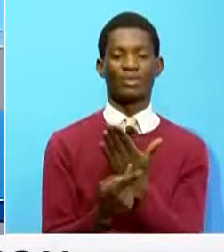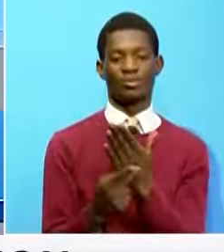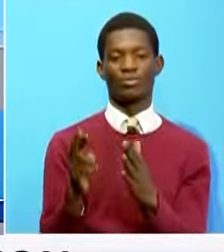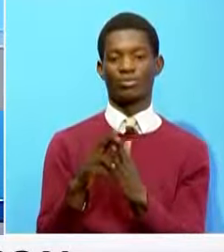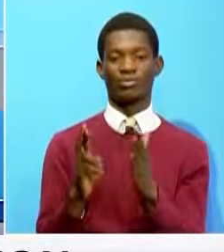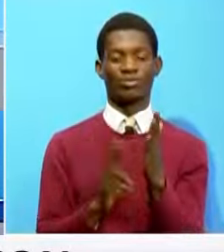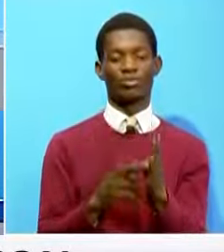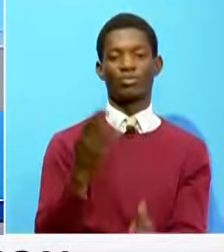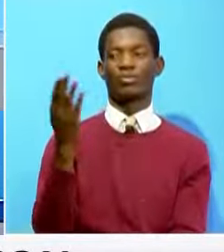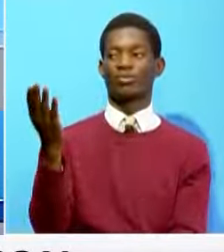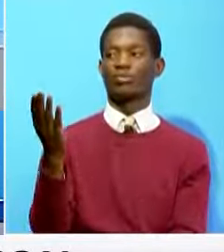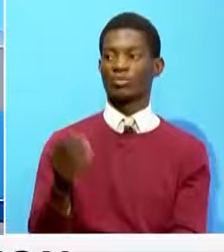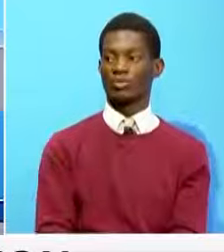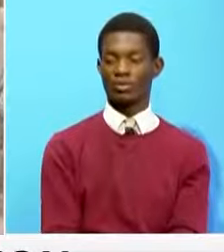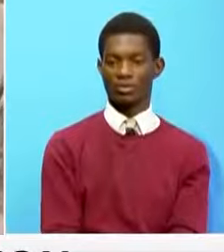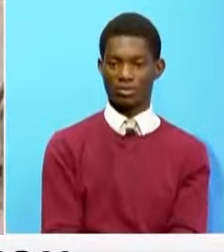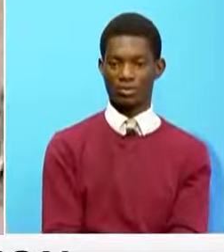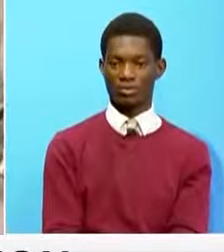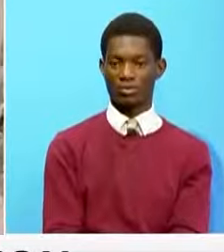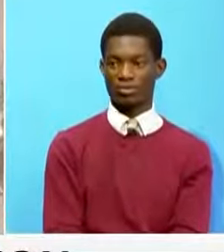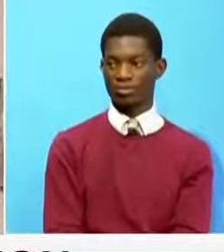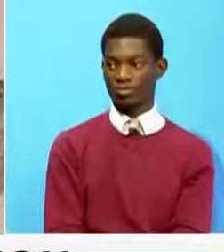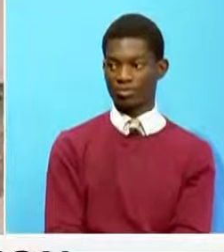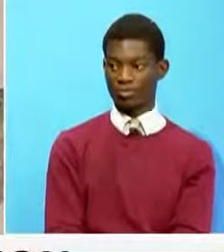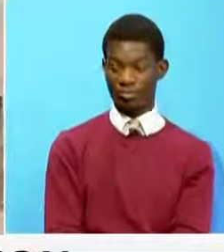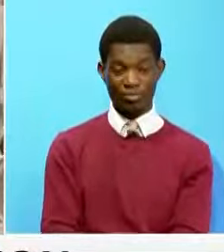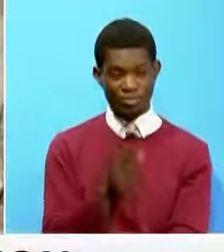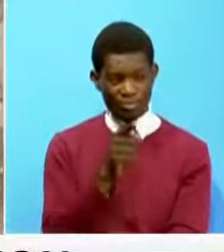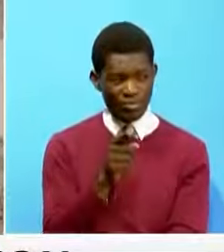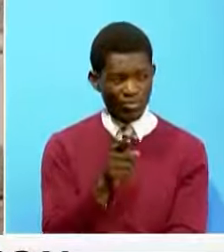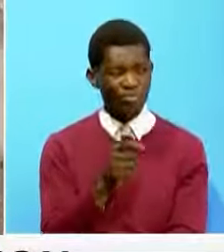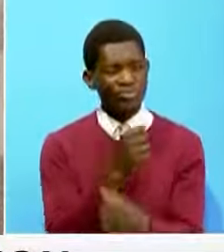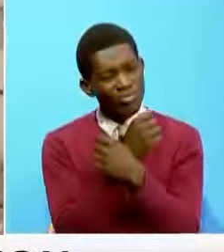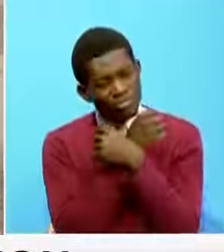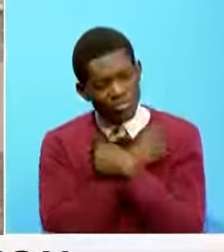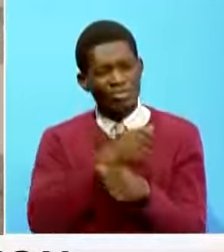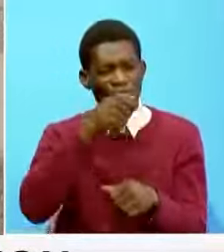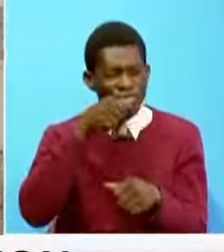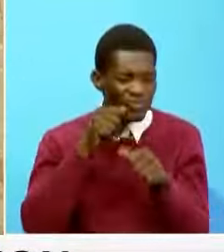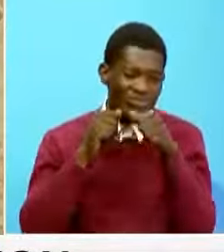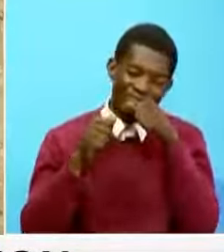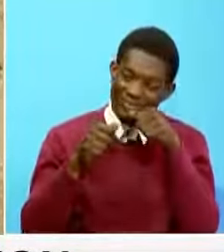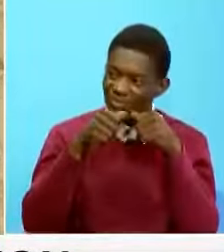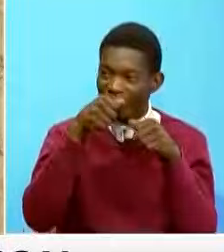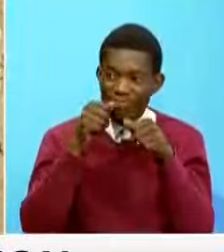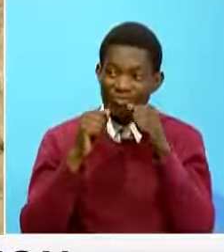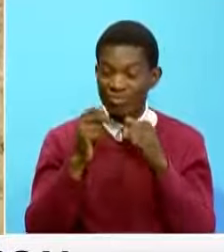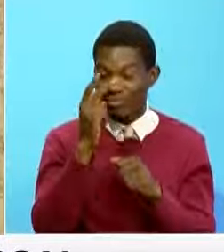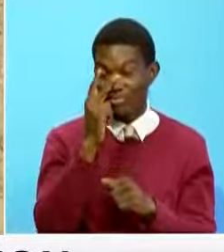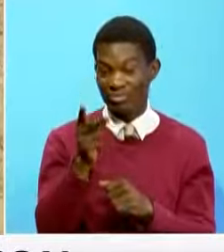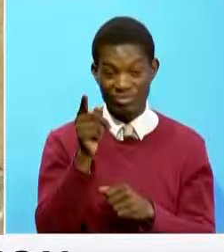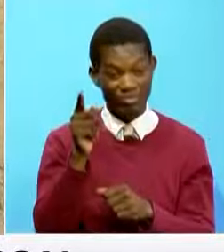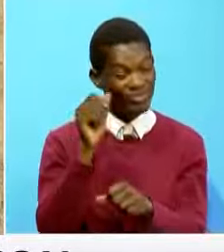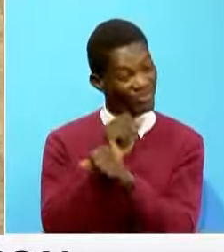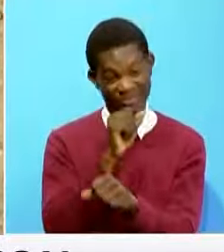this report by Agripasi Lungwe. Their interest and passion for agriculture can never be doubted, as can be seen from their